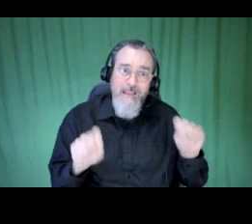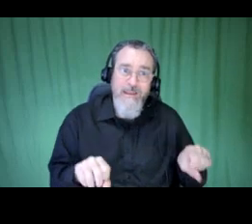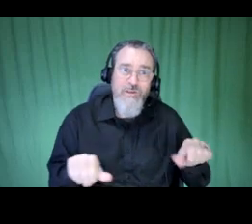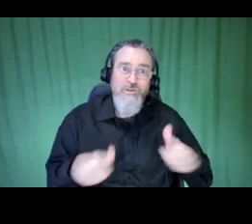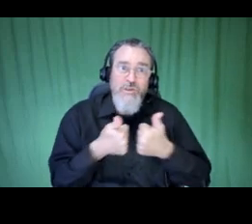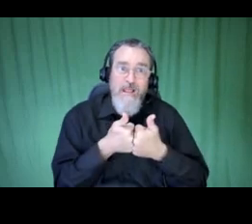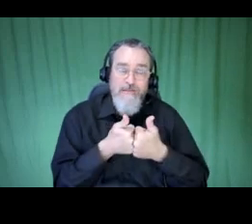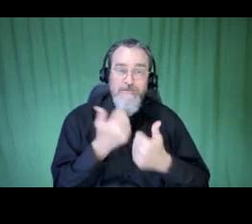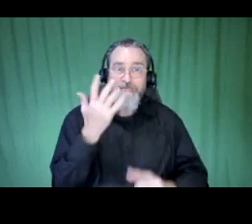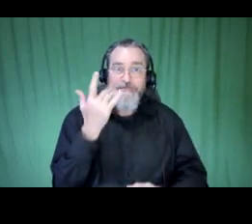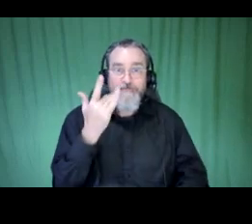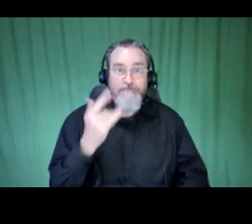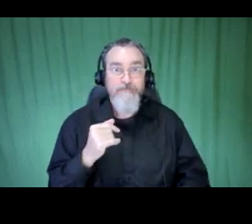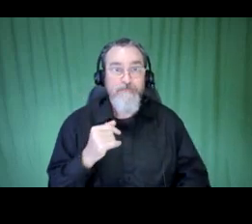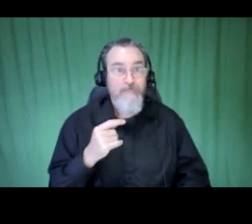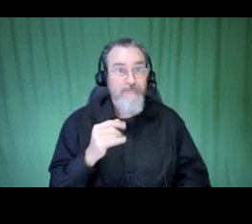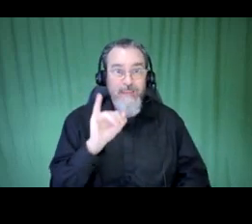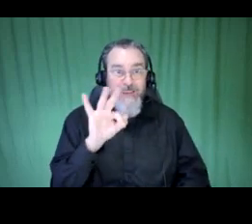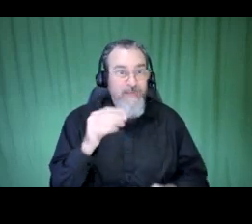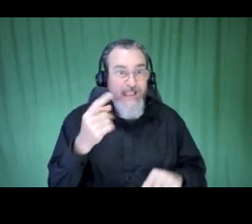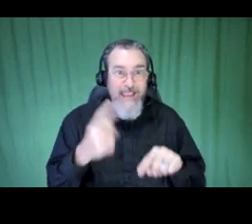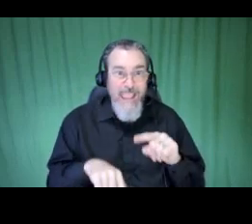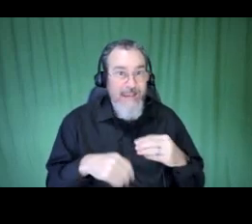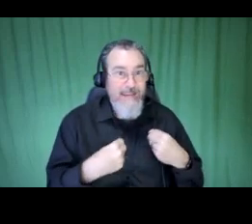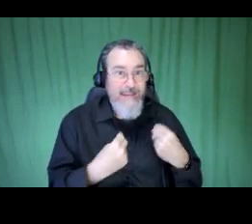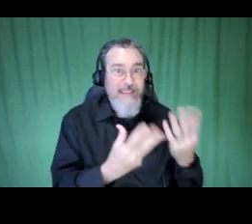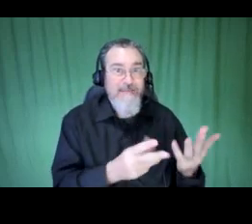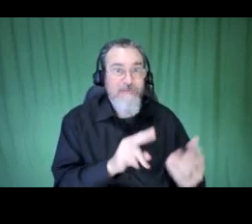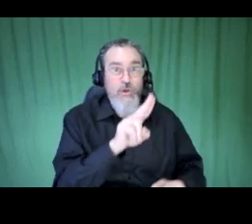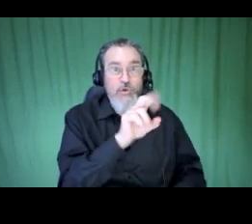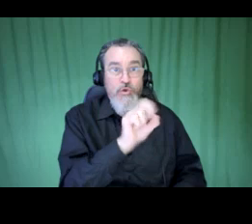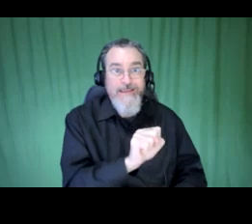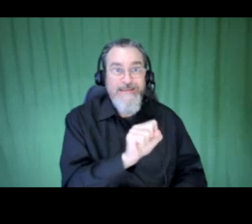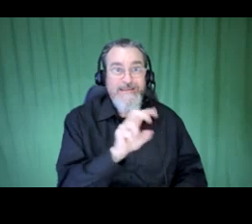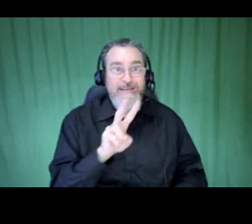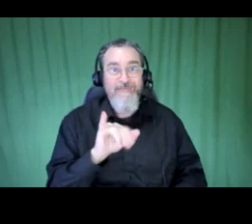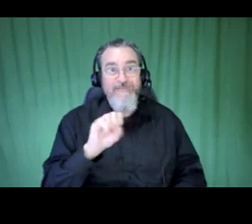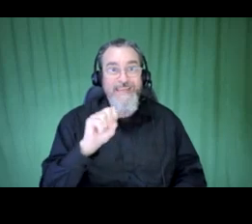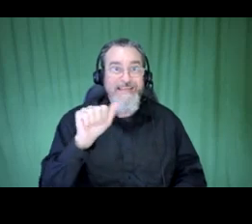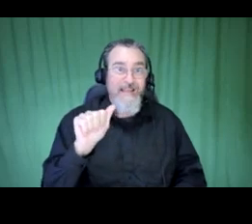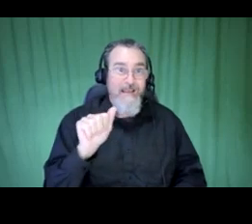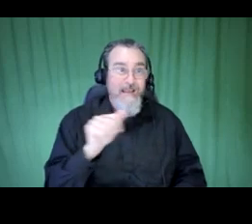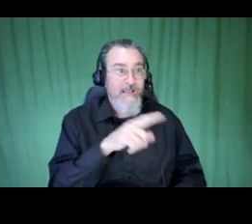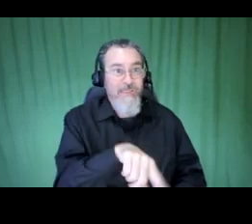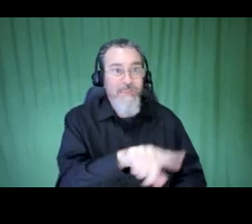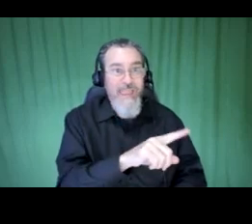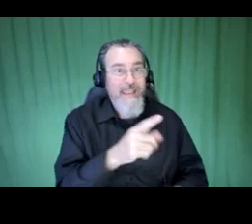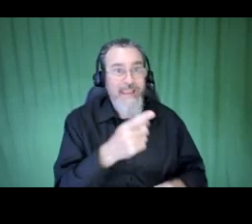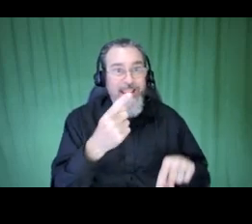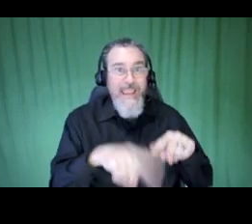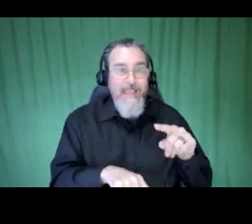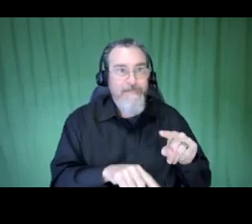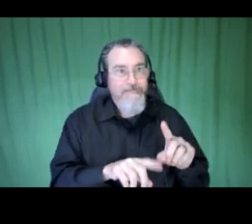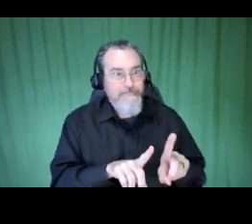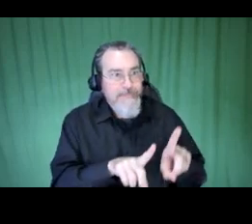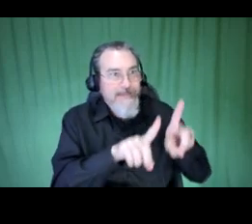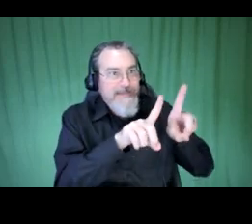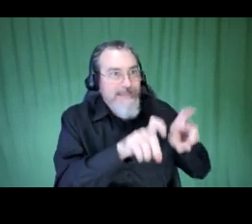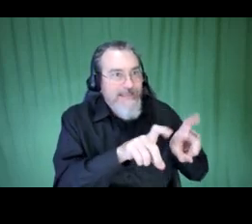if we aren't able to get them US visas, they can't go take that test to become a professional engineer because we don't have our